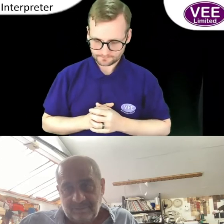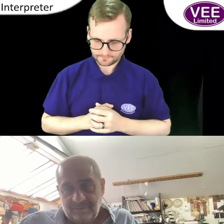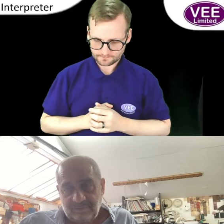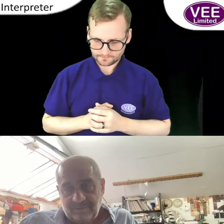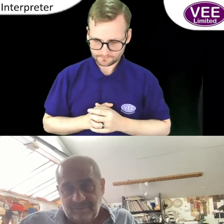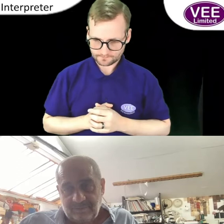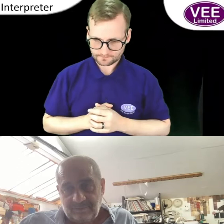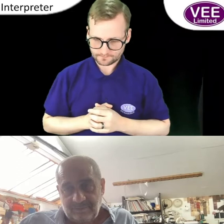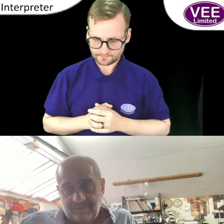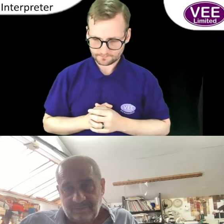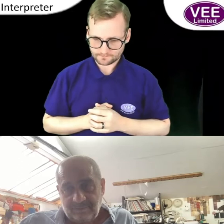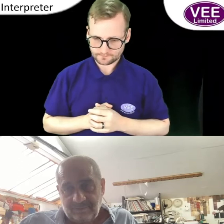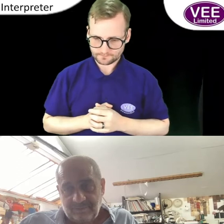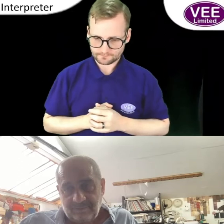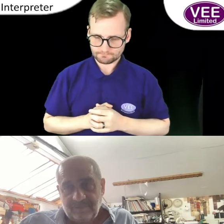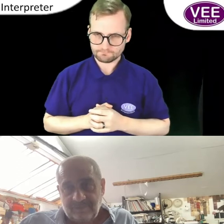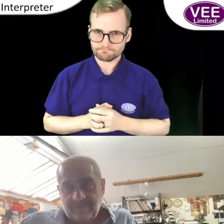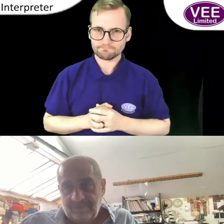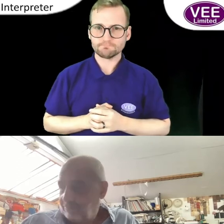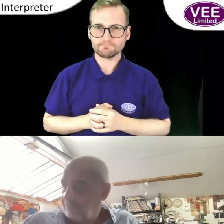It's just really what we wanted.